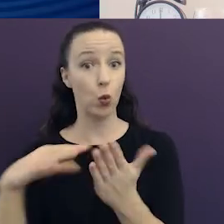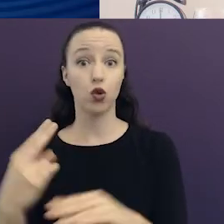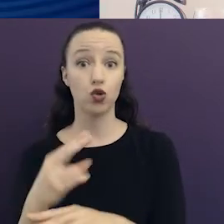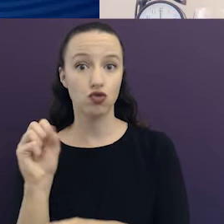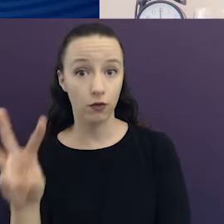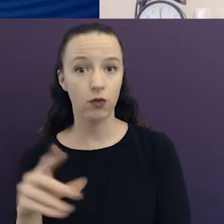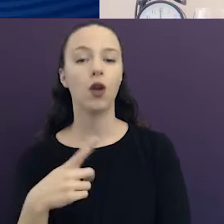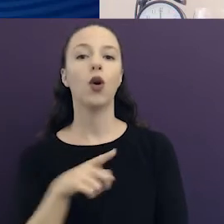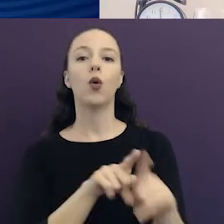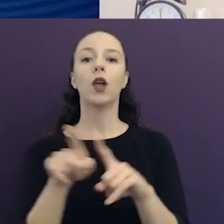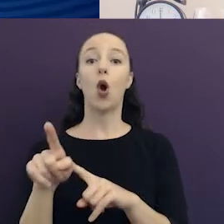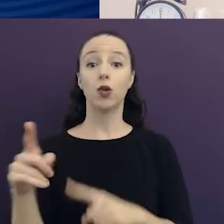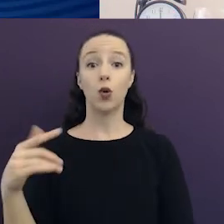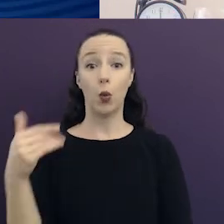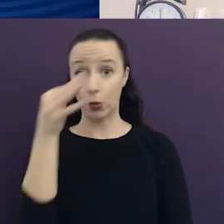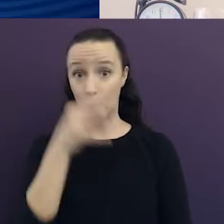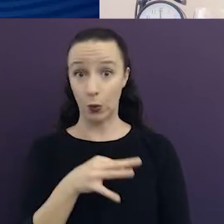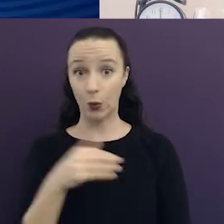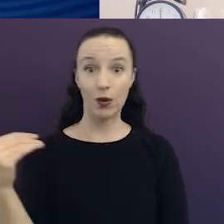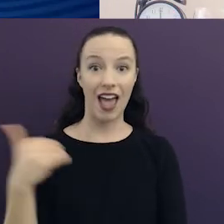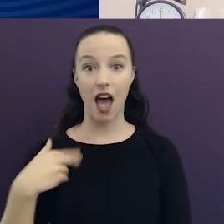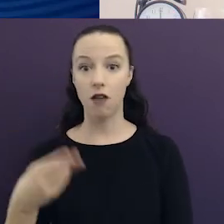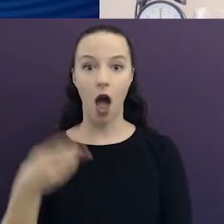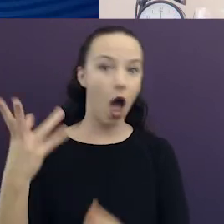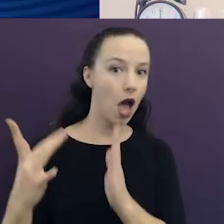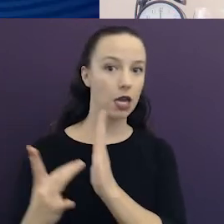we also have a DSPS high-tech lab coming